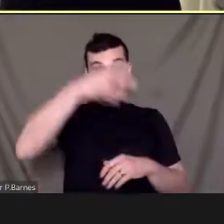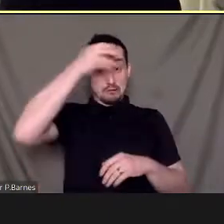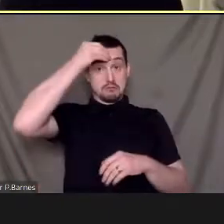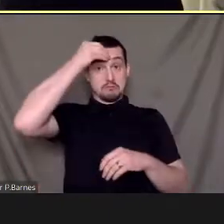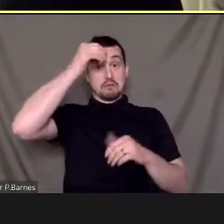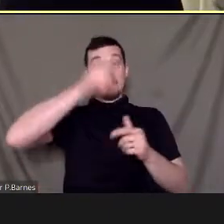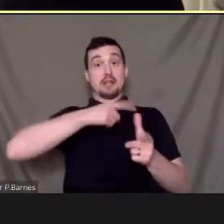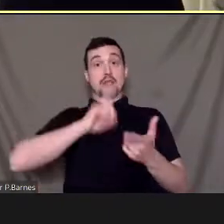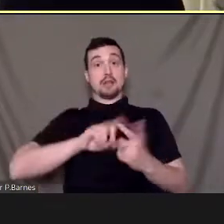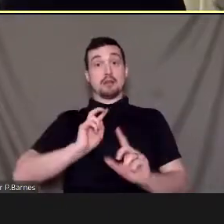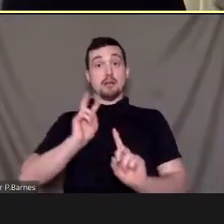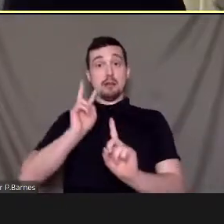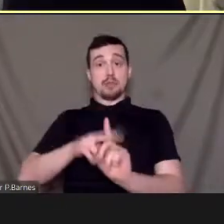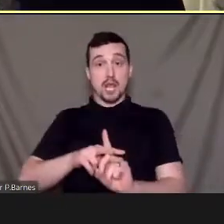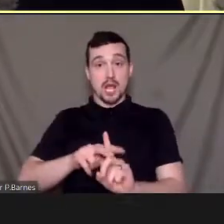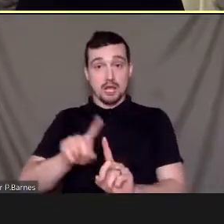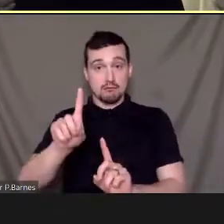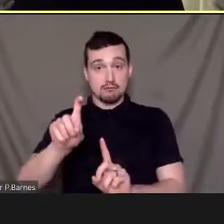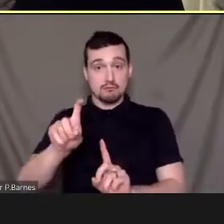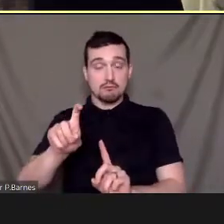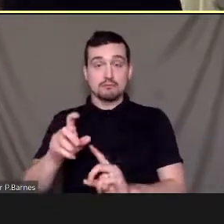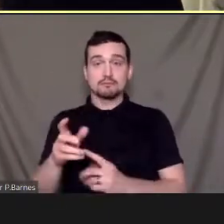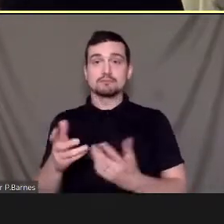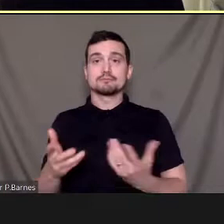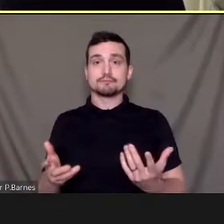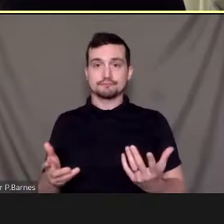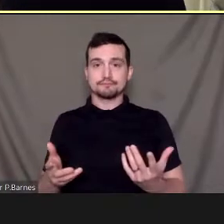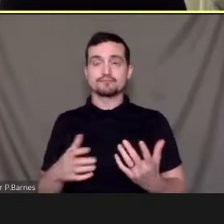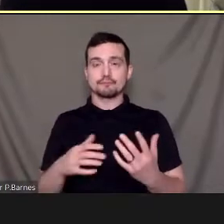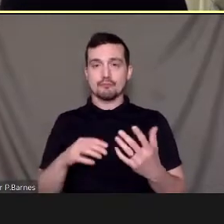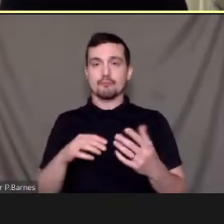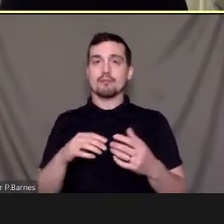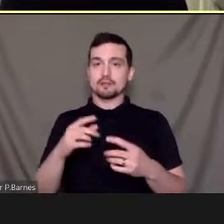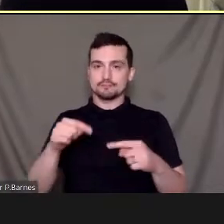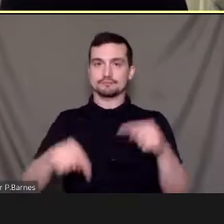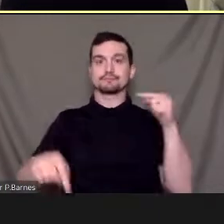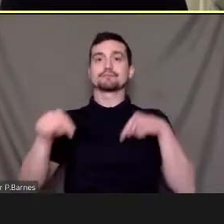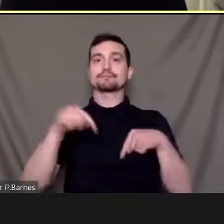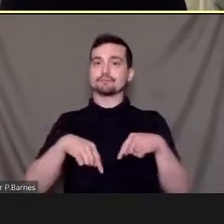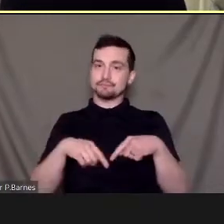this instruction? Again, it has to do with, you know,